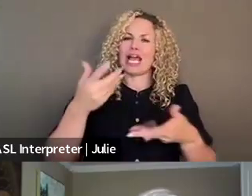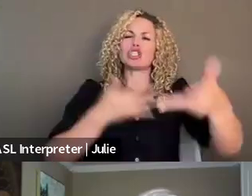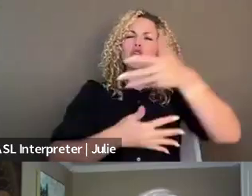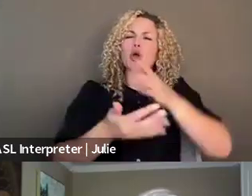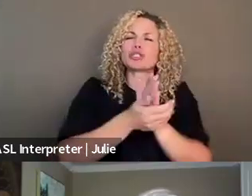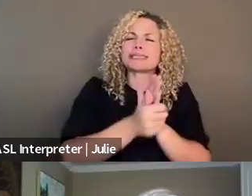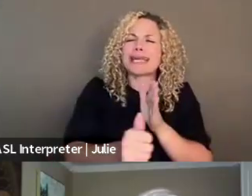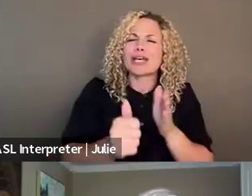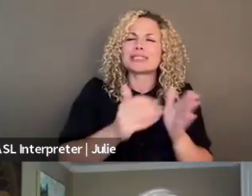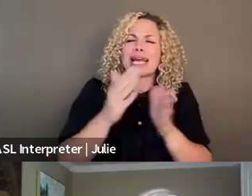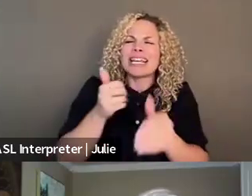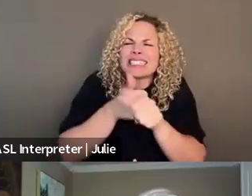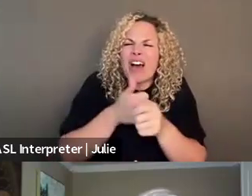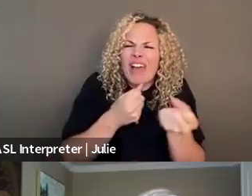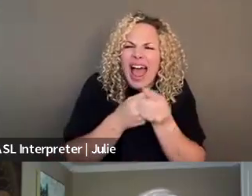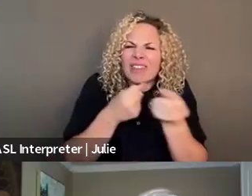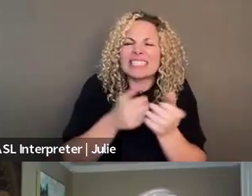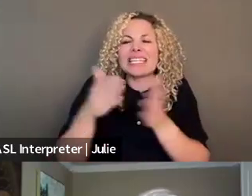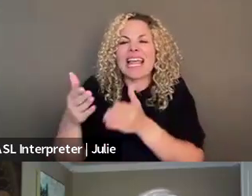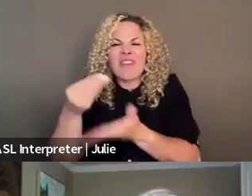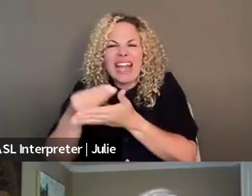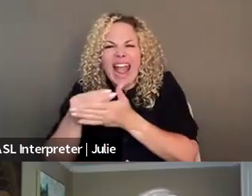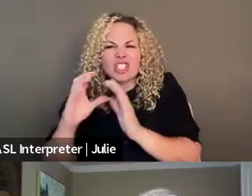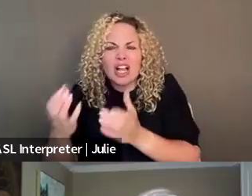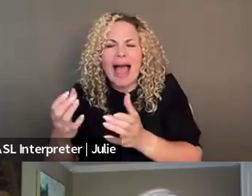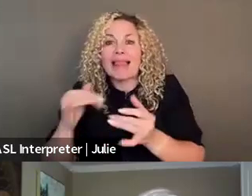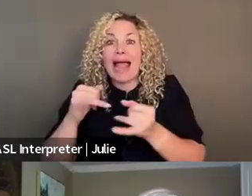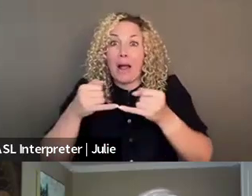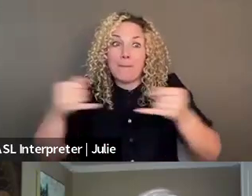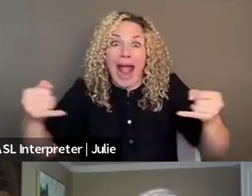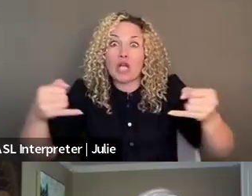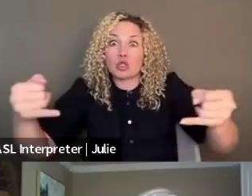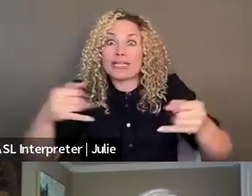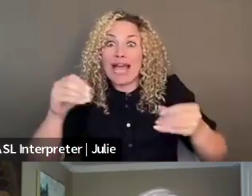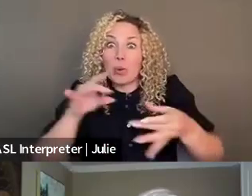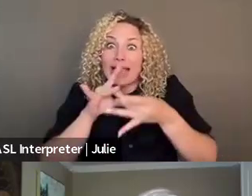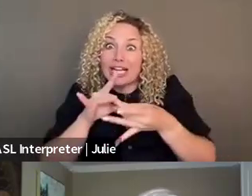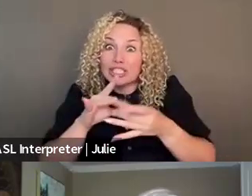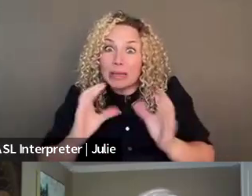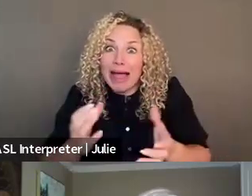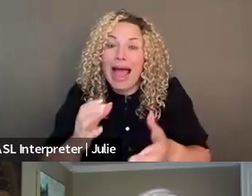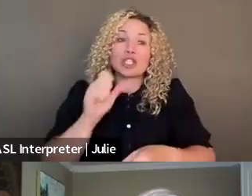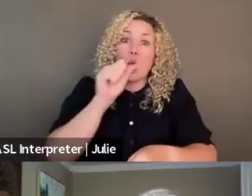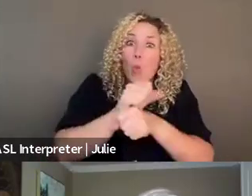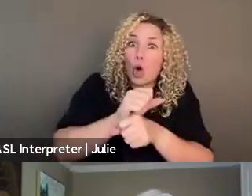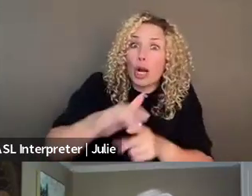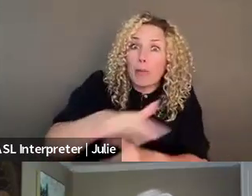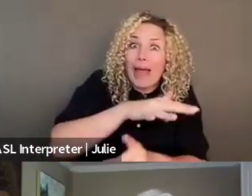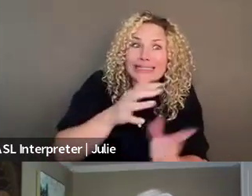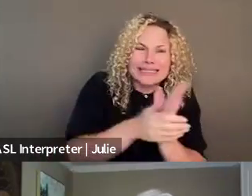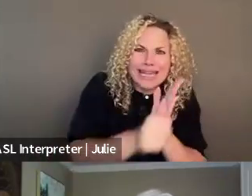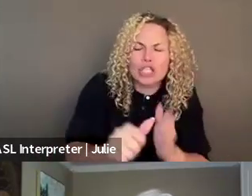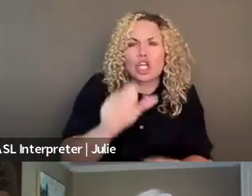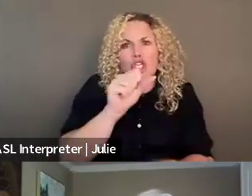skills, self-advocacy, financial, boundaries and relationships, workplace skills, job